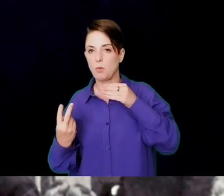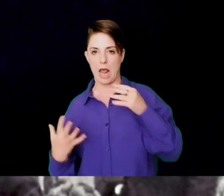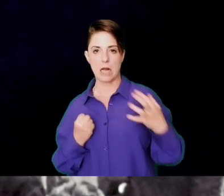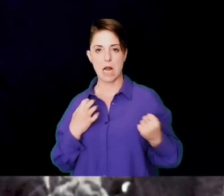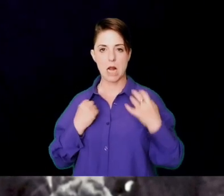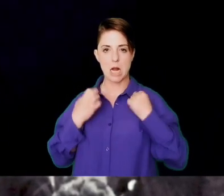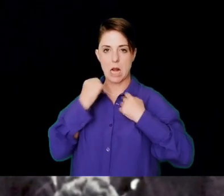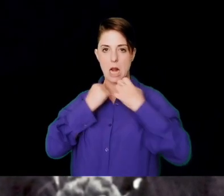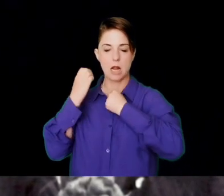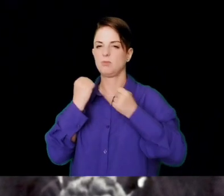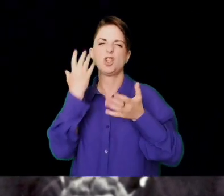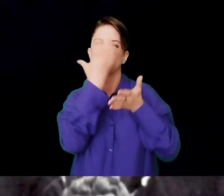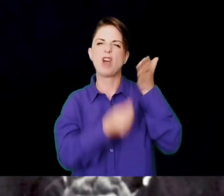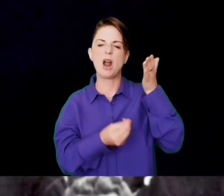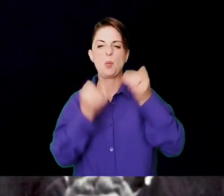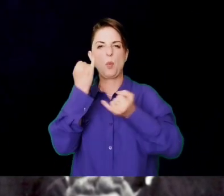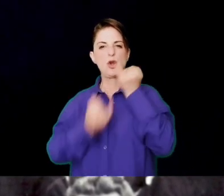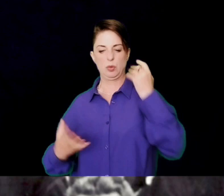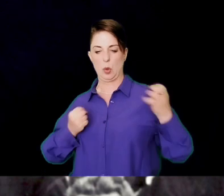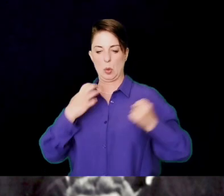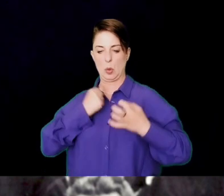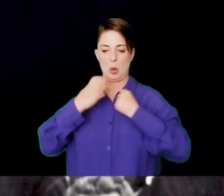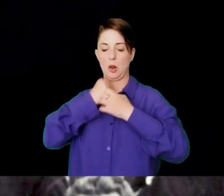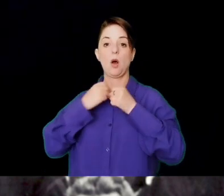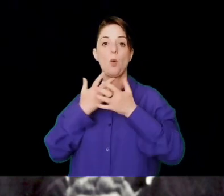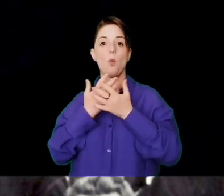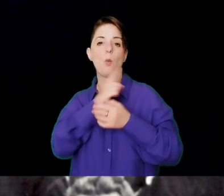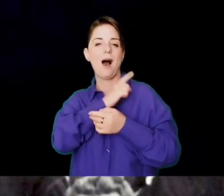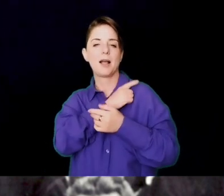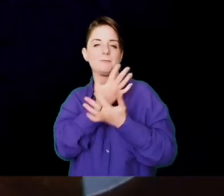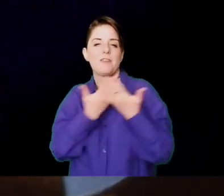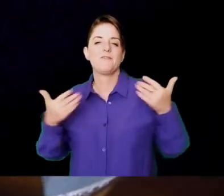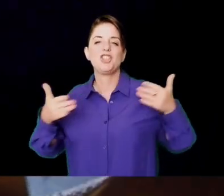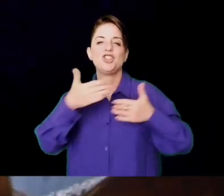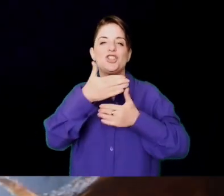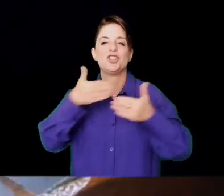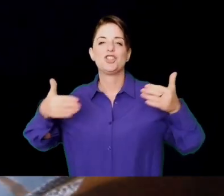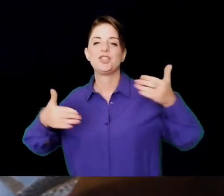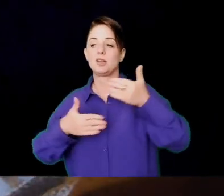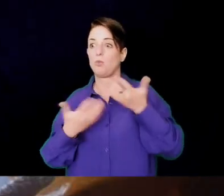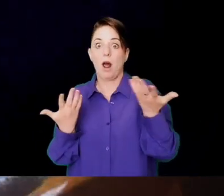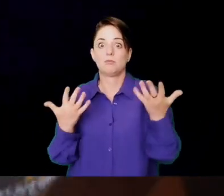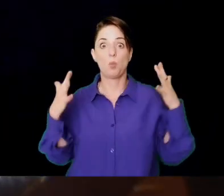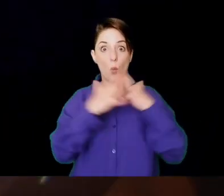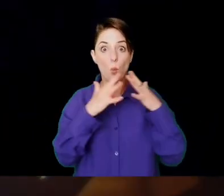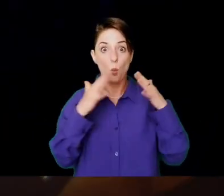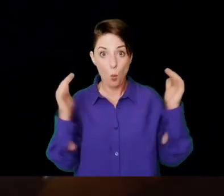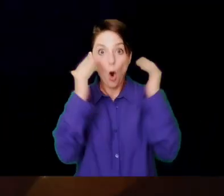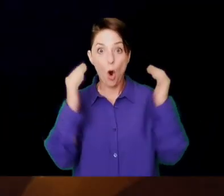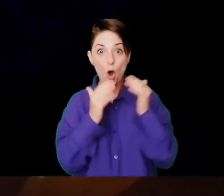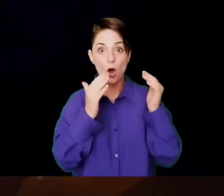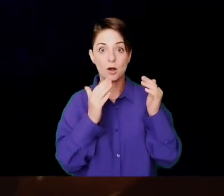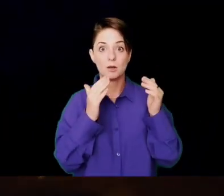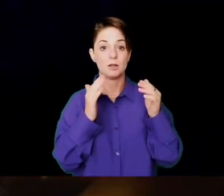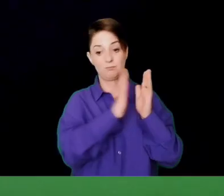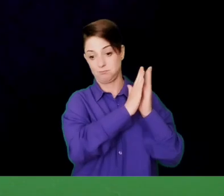got more chance of being eaten than drowning because there was that much fish in the sea. But obviously it had been left alone for the period of the